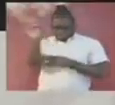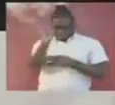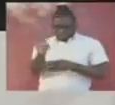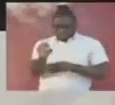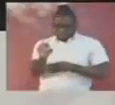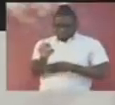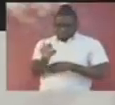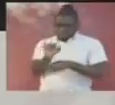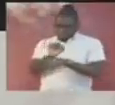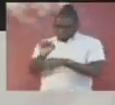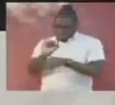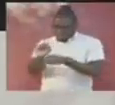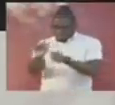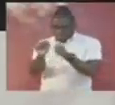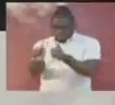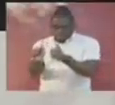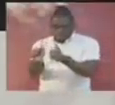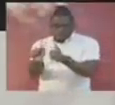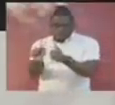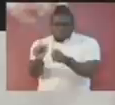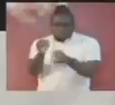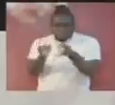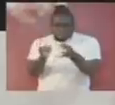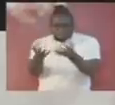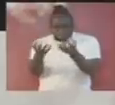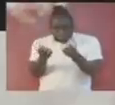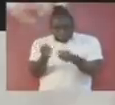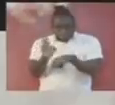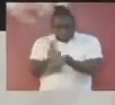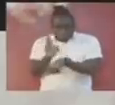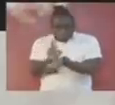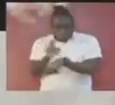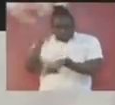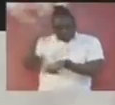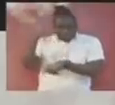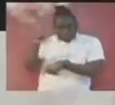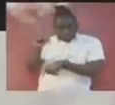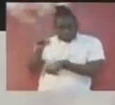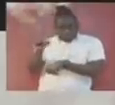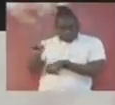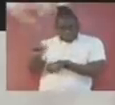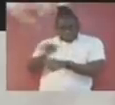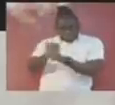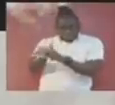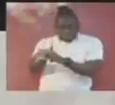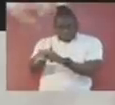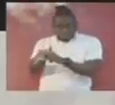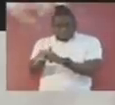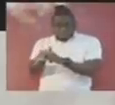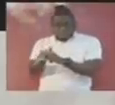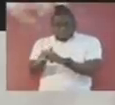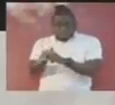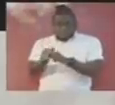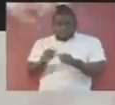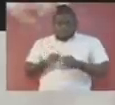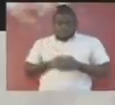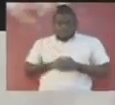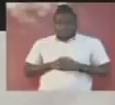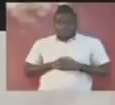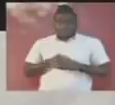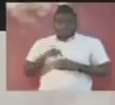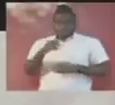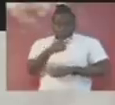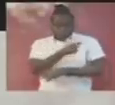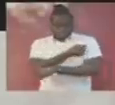this pandemic for the COVID-19 vaccines. And so it is great news that the vaccines that have been